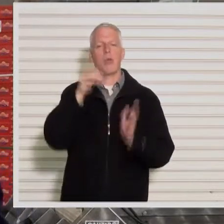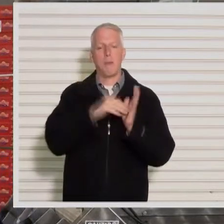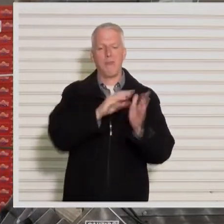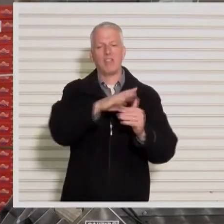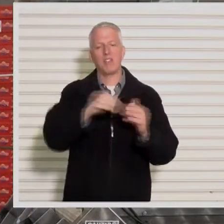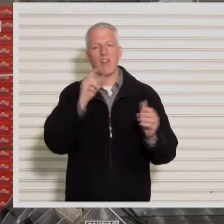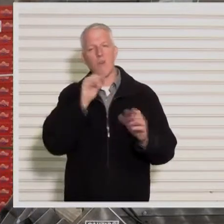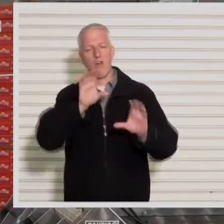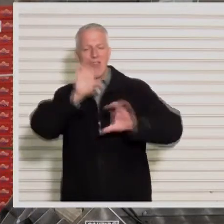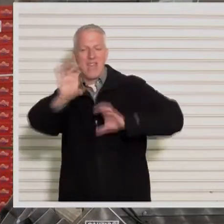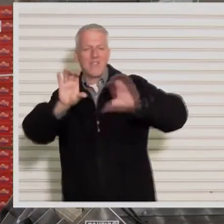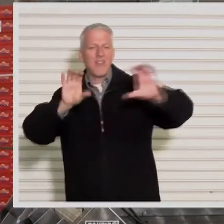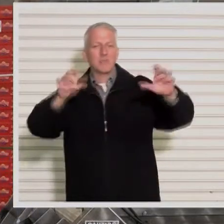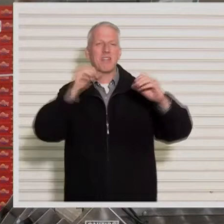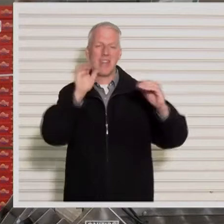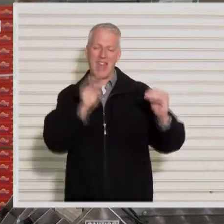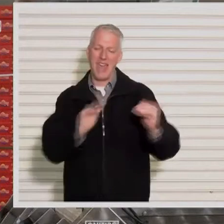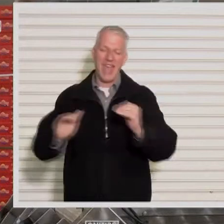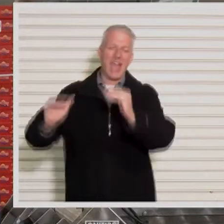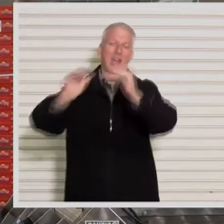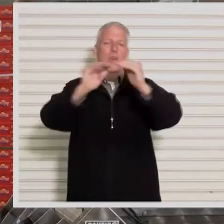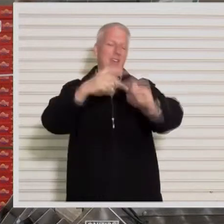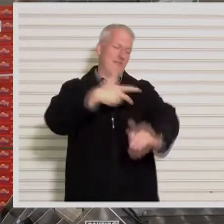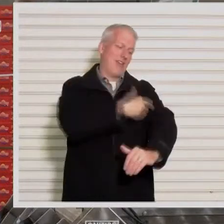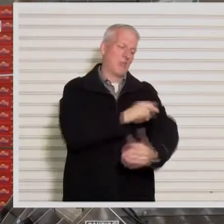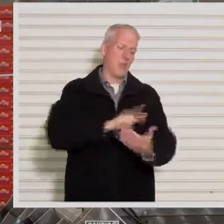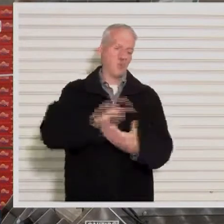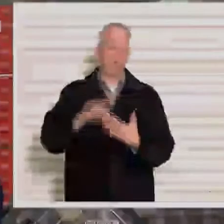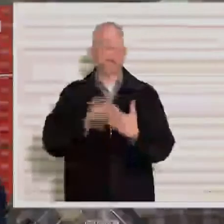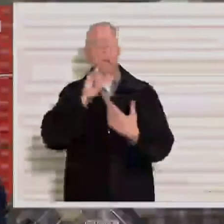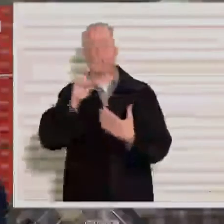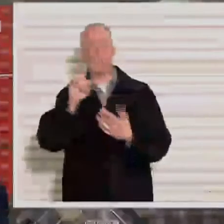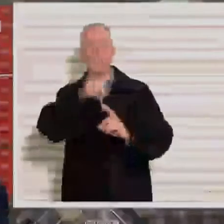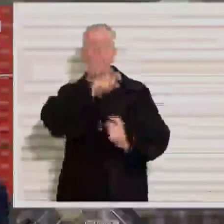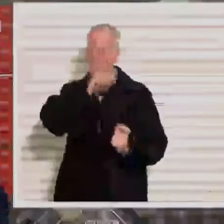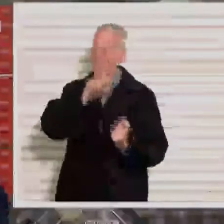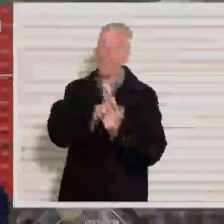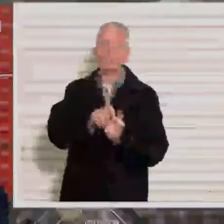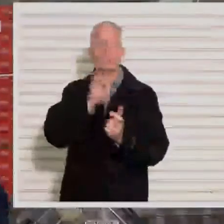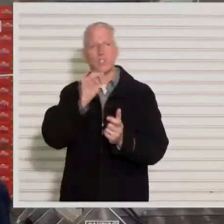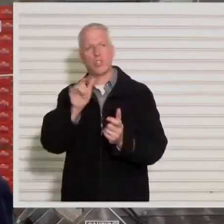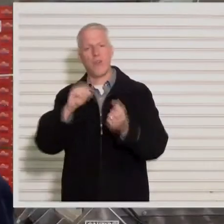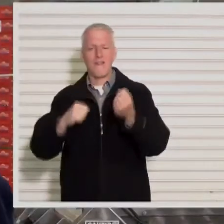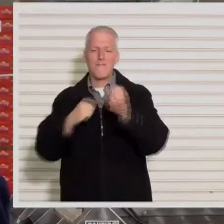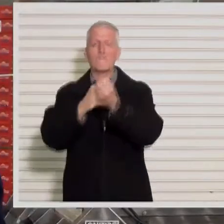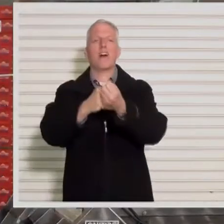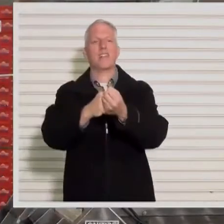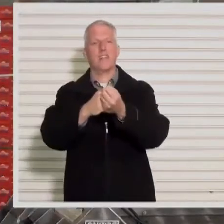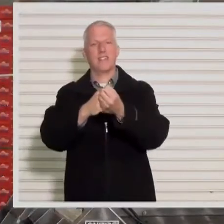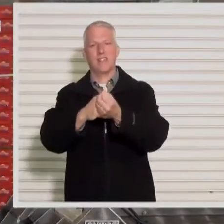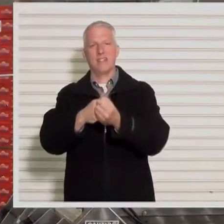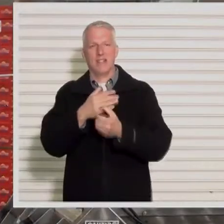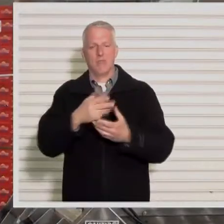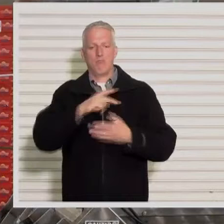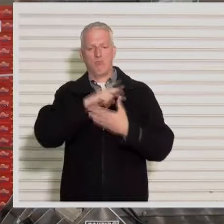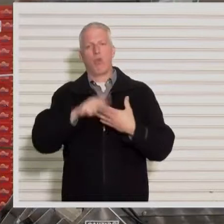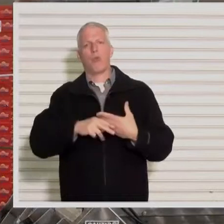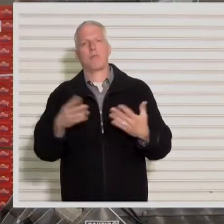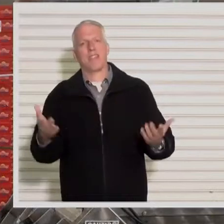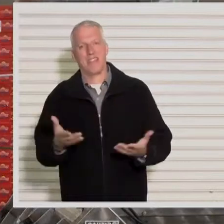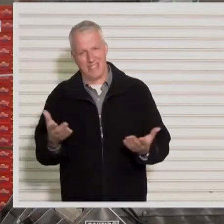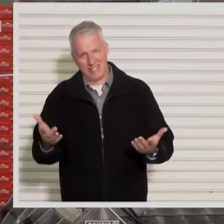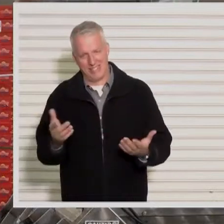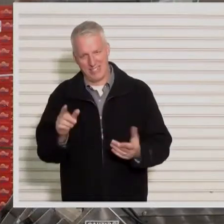in equity vaccination programs, precisely to fund initiatives like this, with mobile health